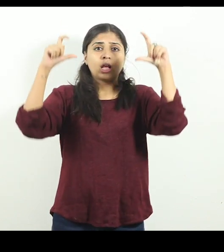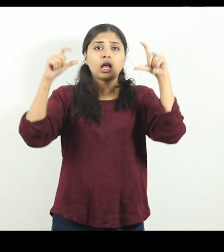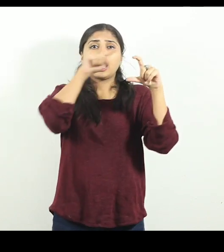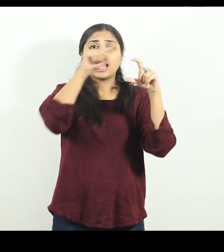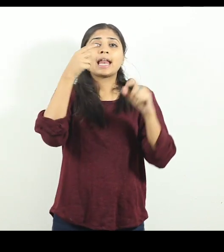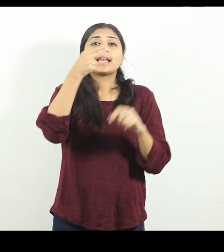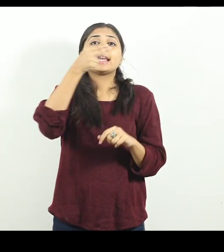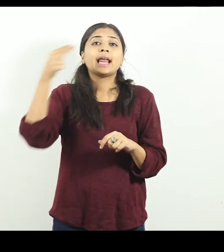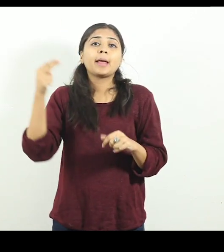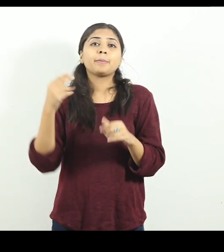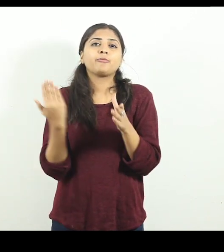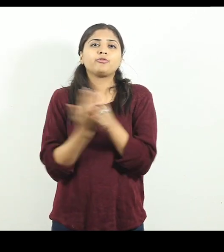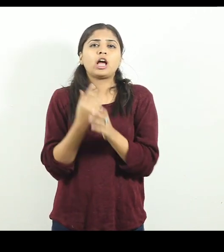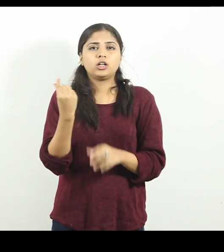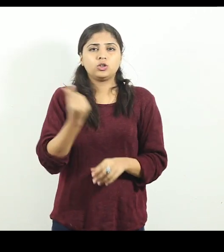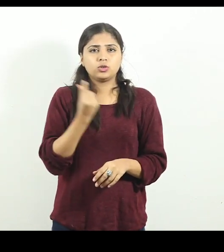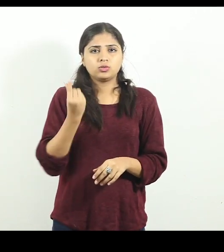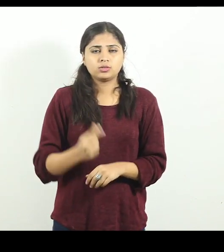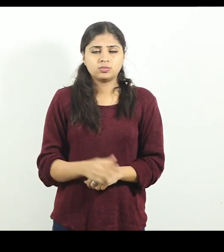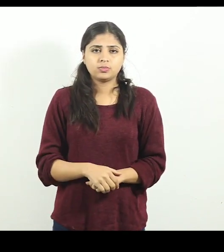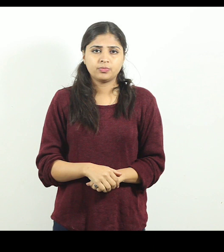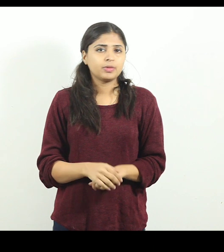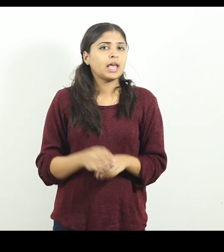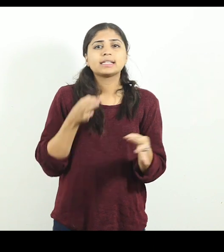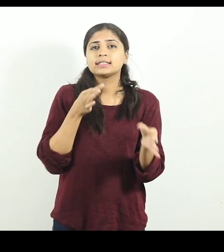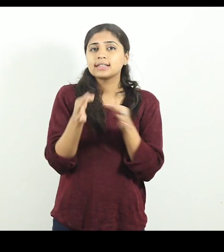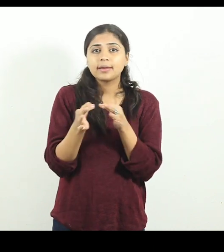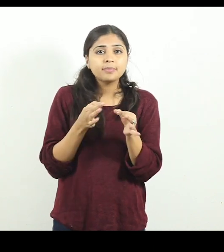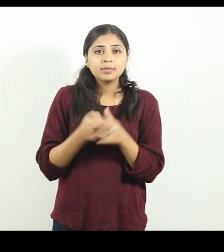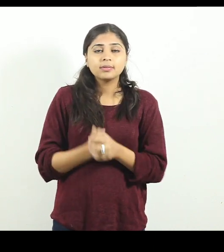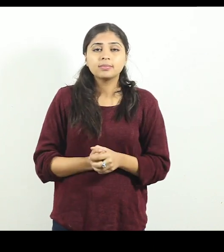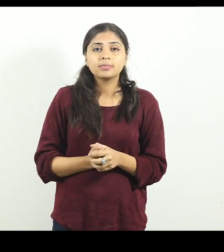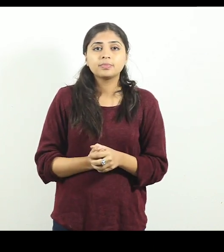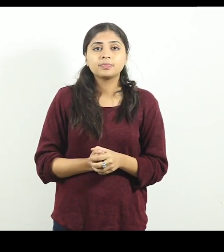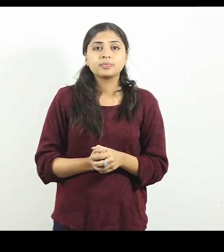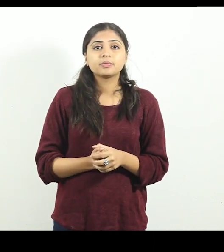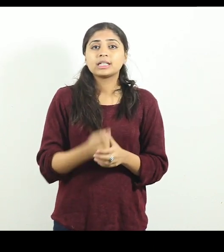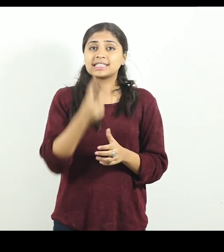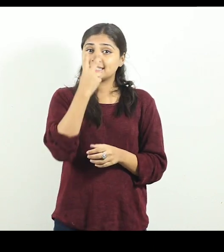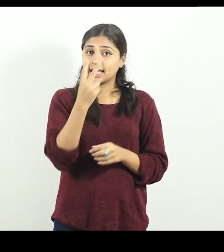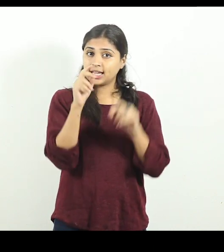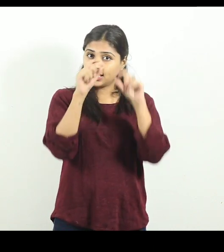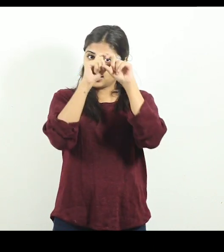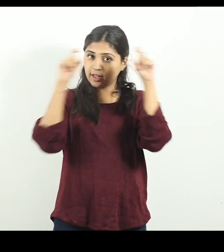file being used. For example, as can be seen in the picture below, the